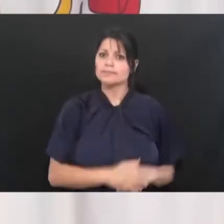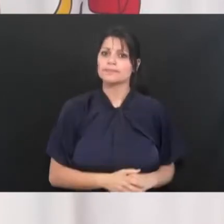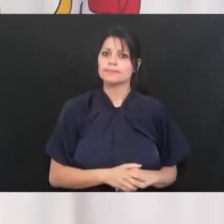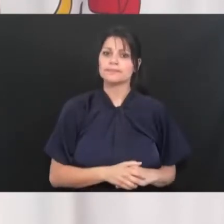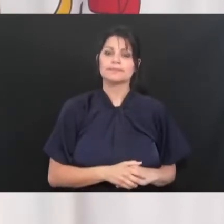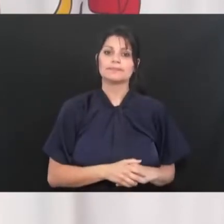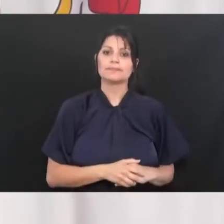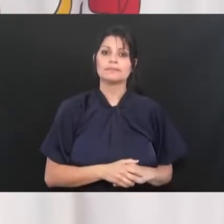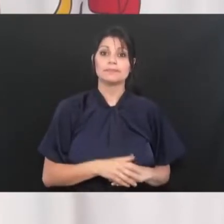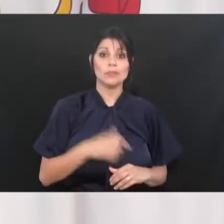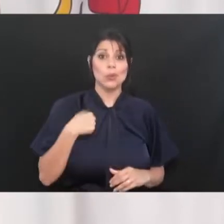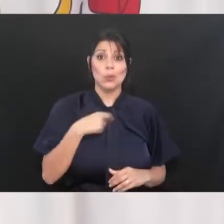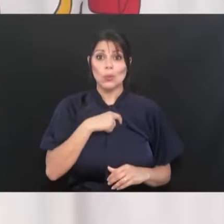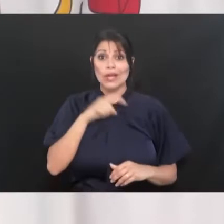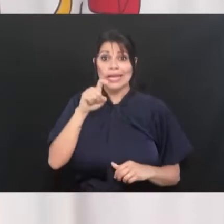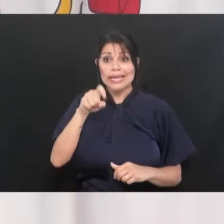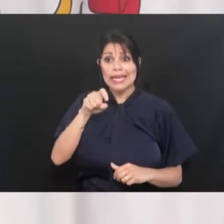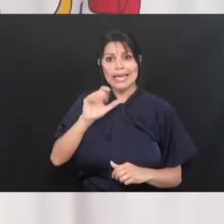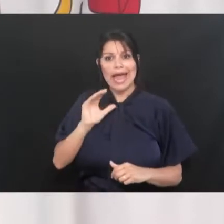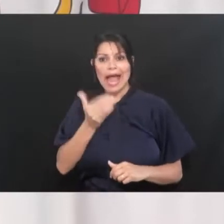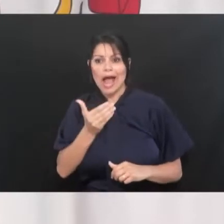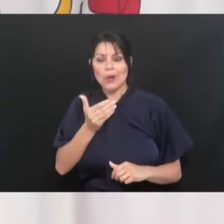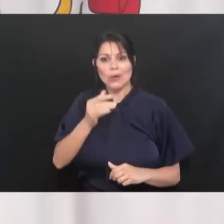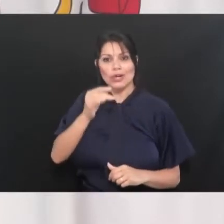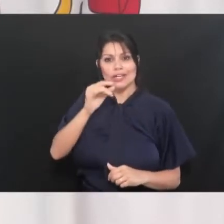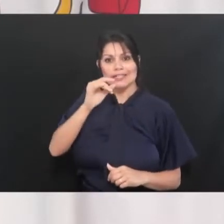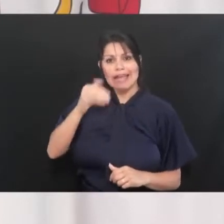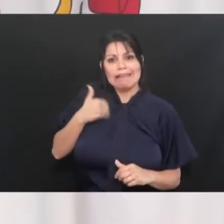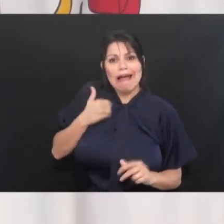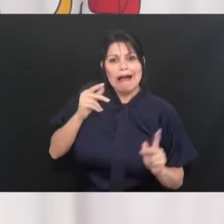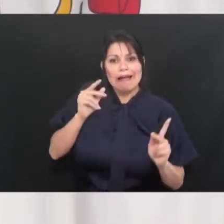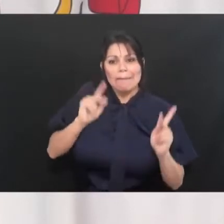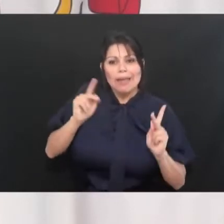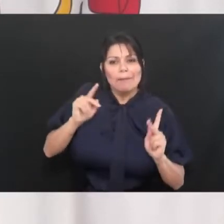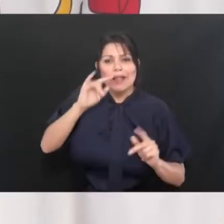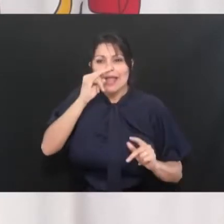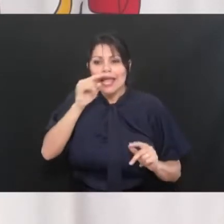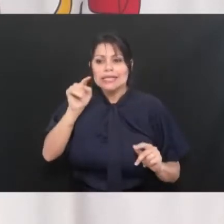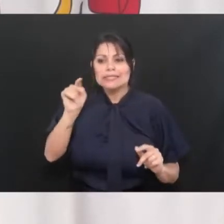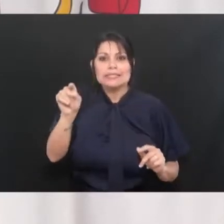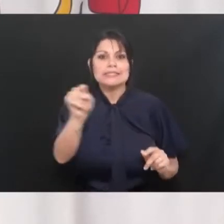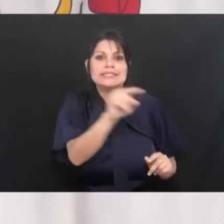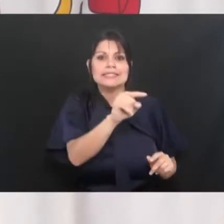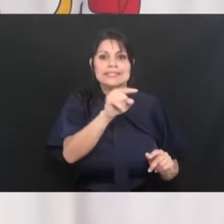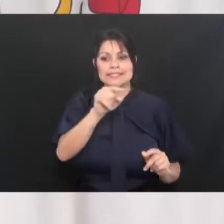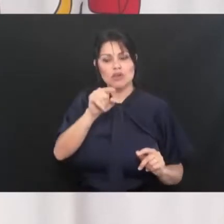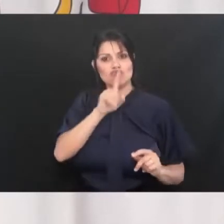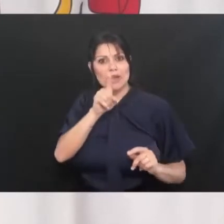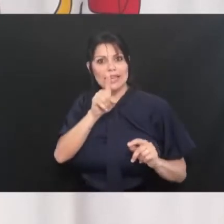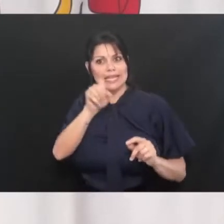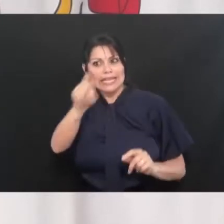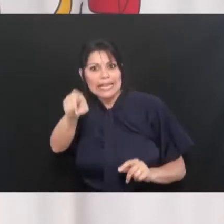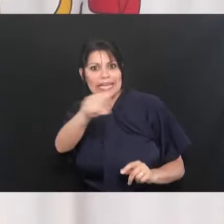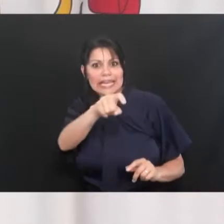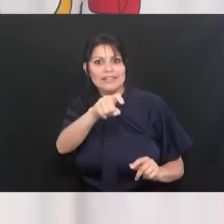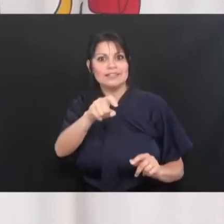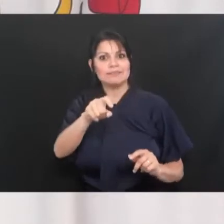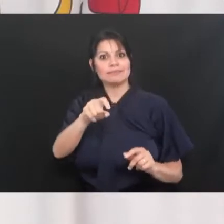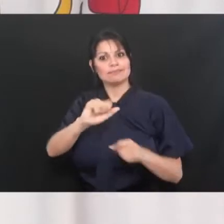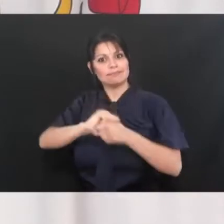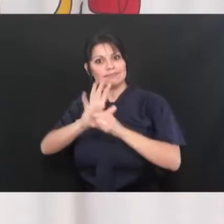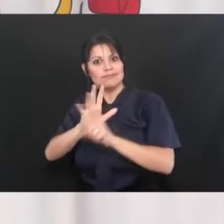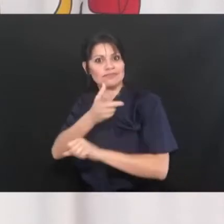We need additional help from our young people, for getting our young people vaccinated. That help can come from parents